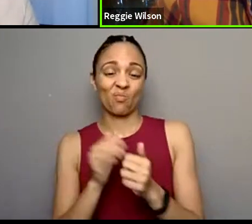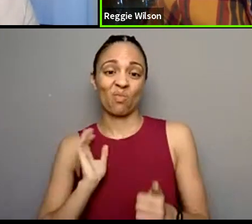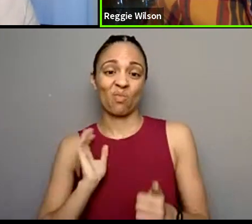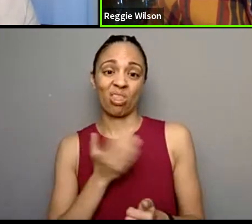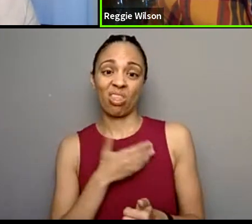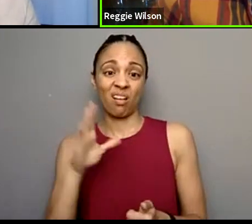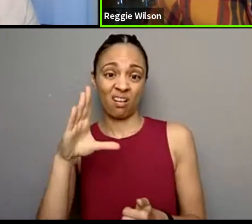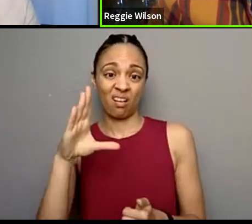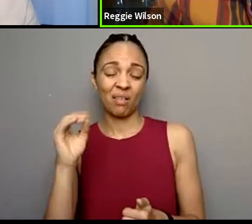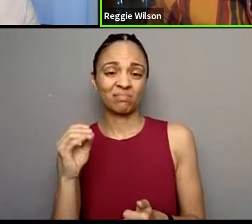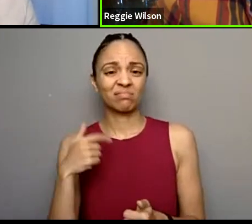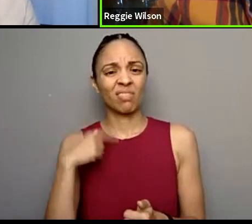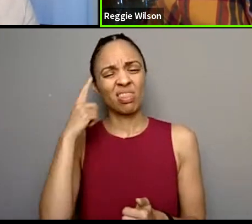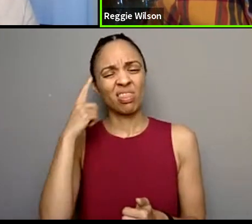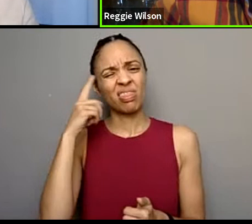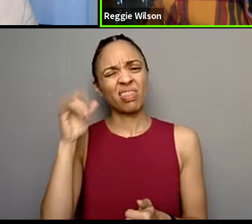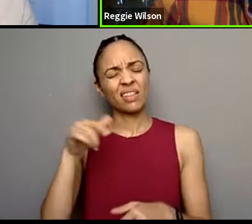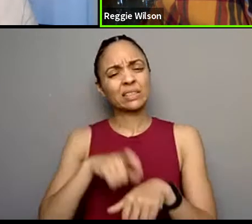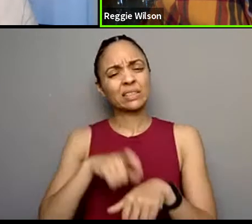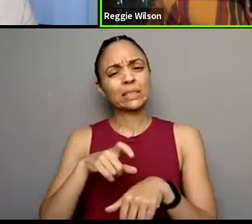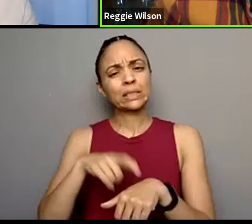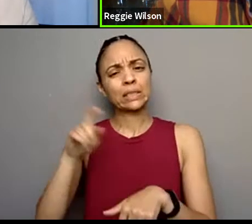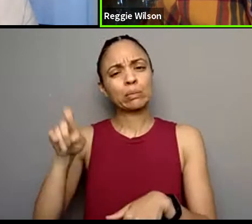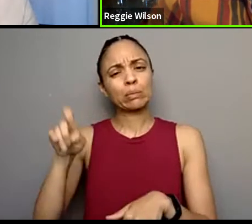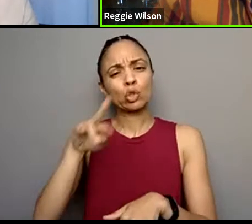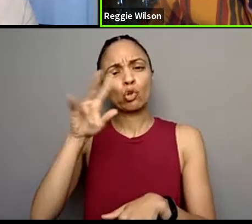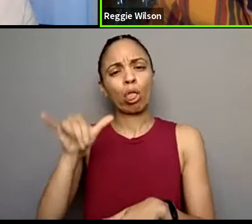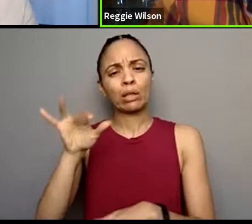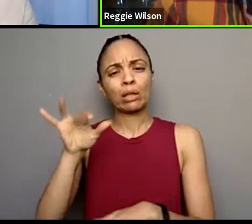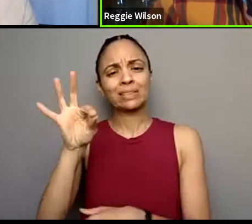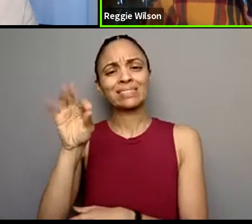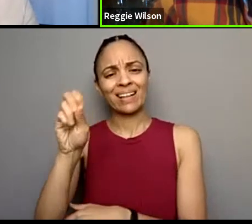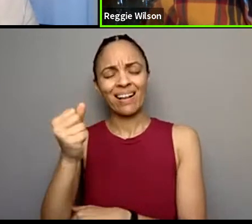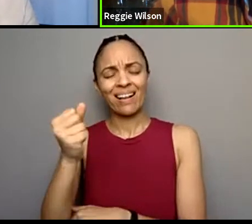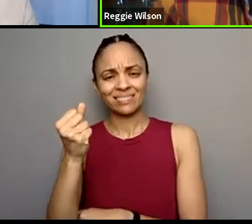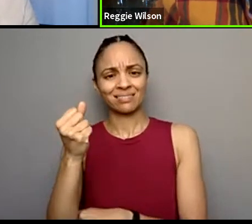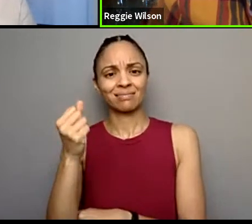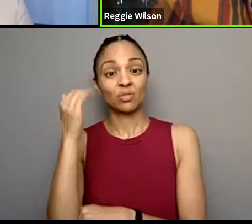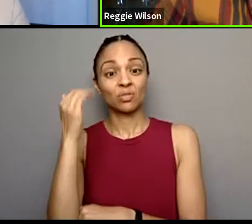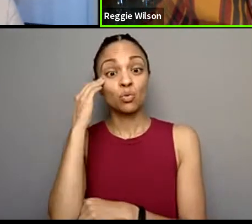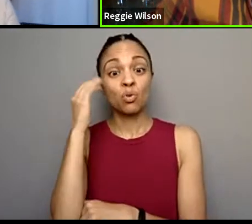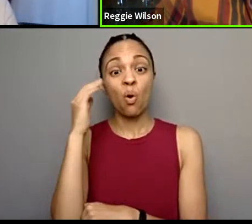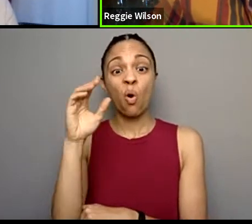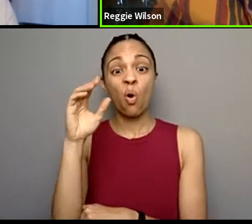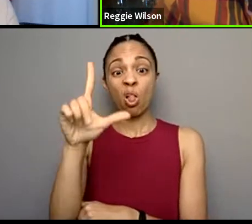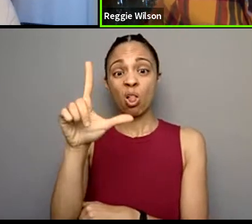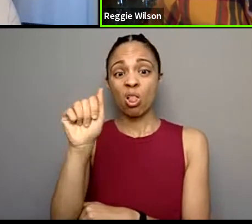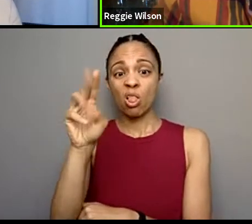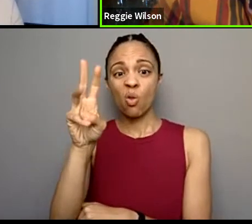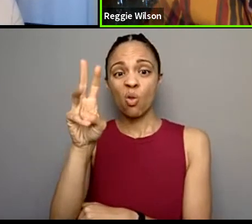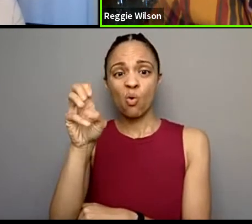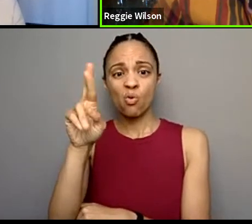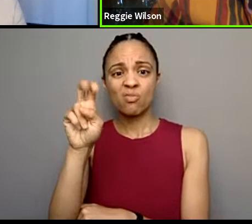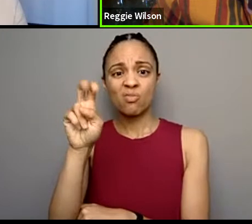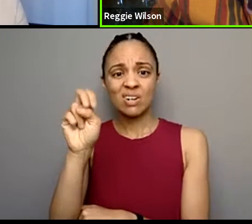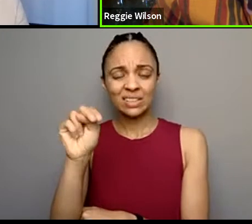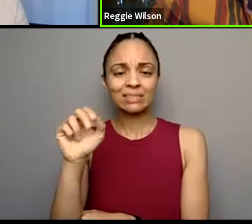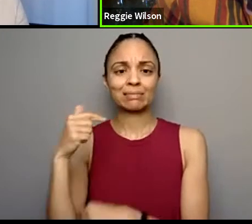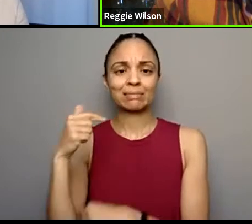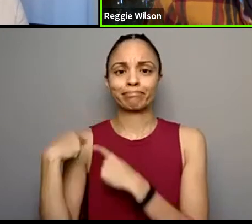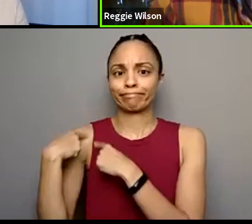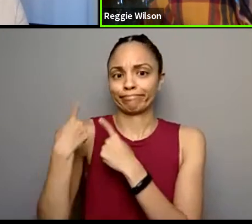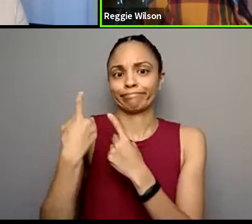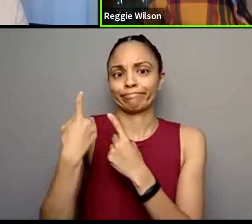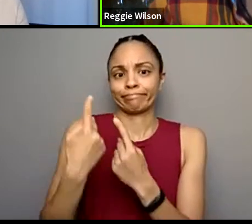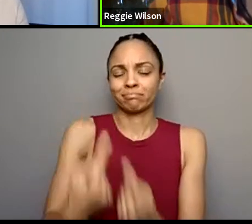That was again, the early 90s. And then Lawrence, who's been in the company since then, they both came on to